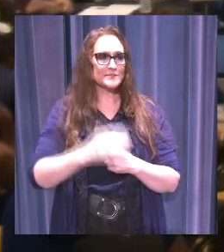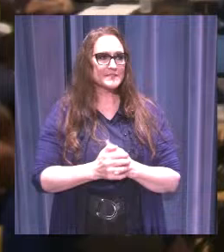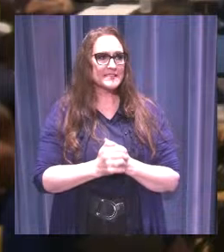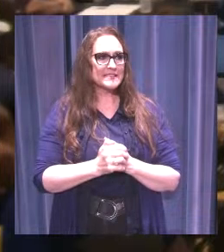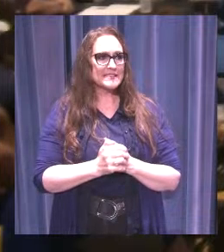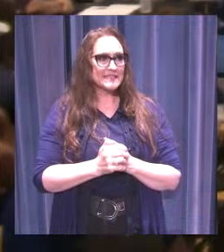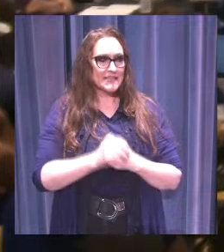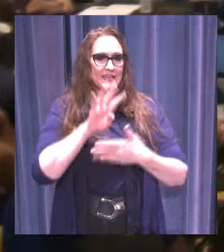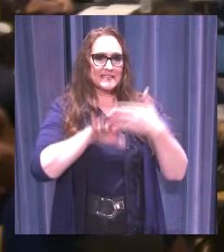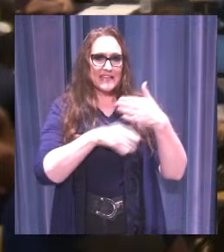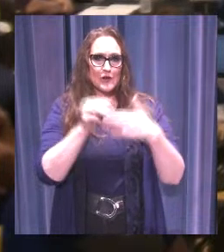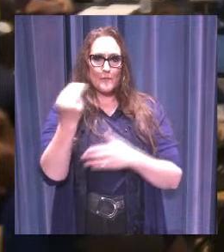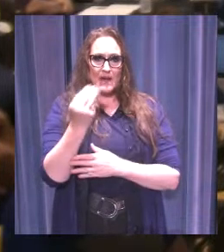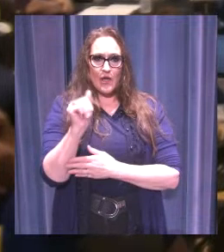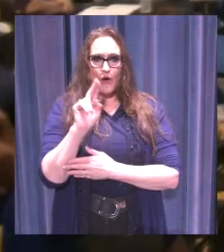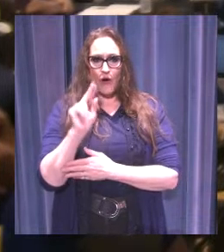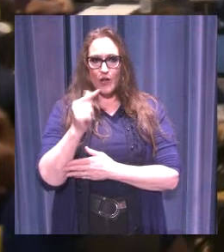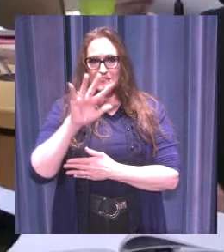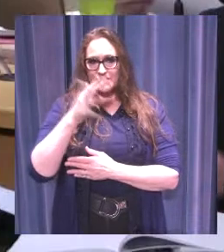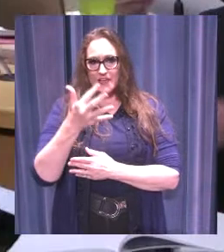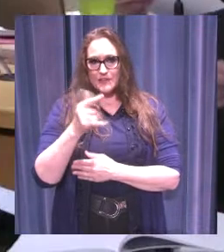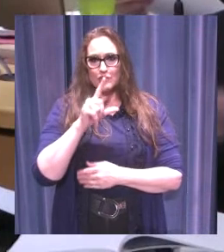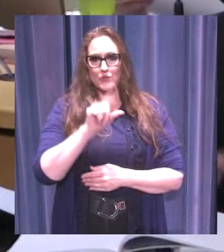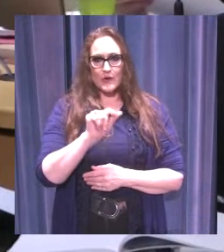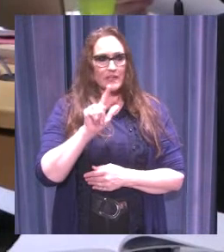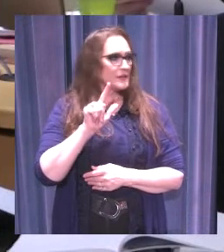which is scheduled for Monday, August 5th,